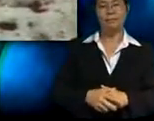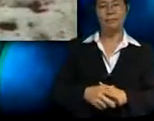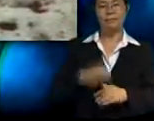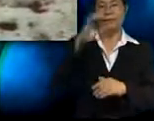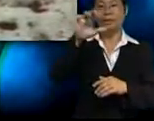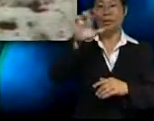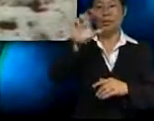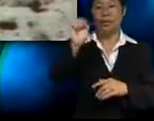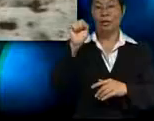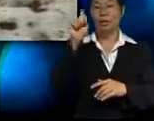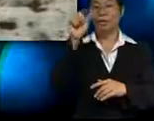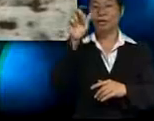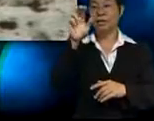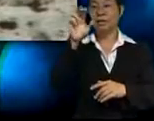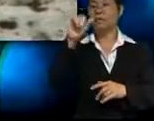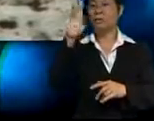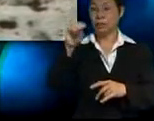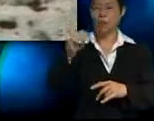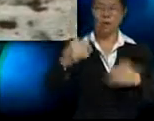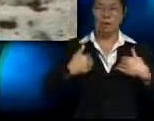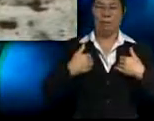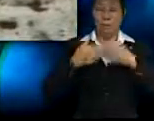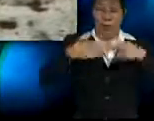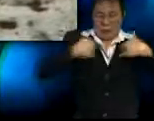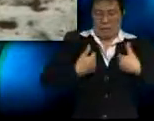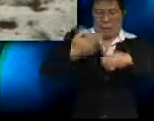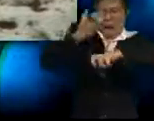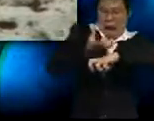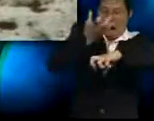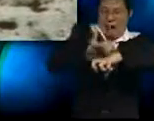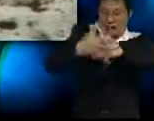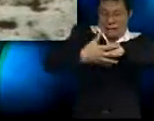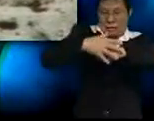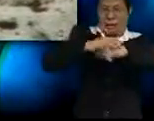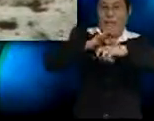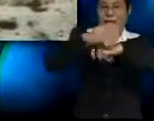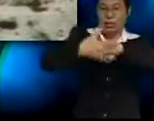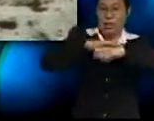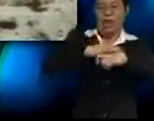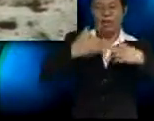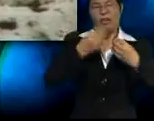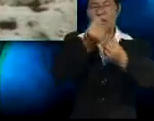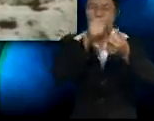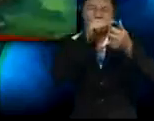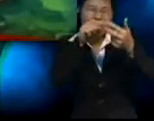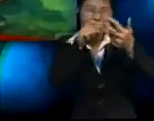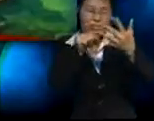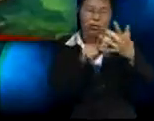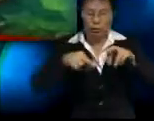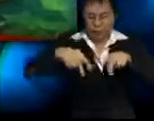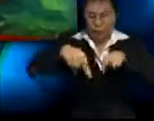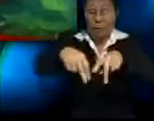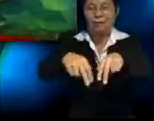Crustaceans are animals that have a hard shell and several pairs of legs.